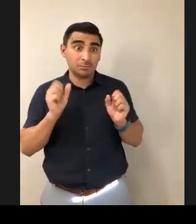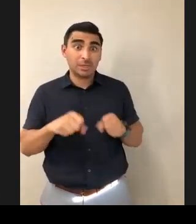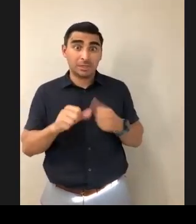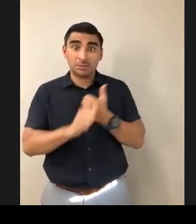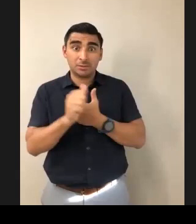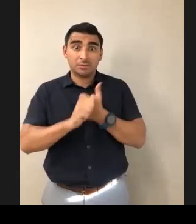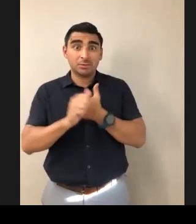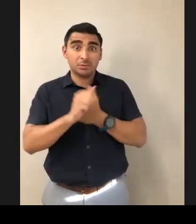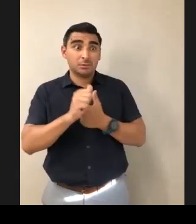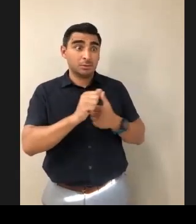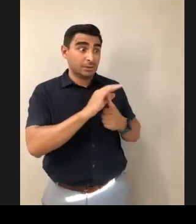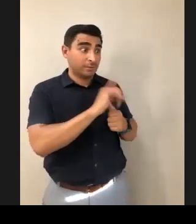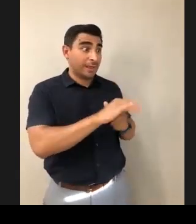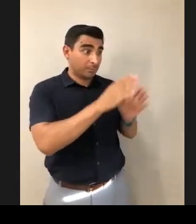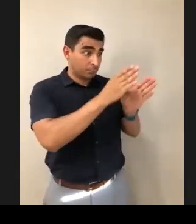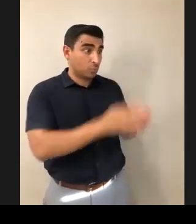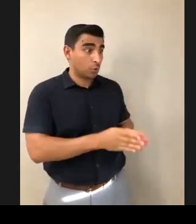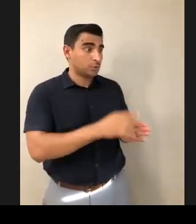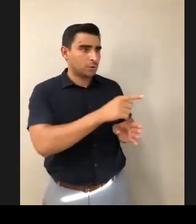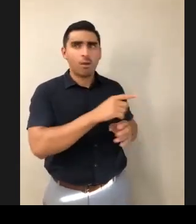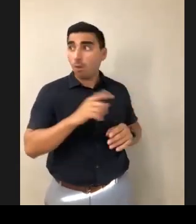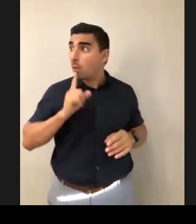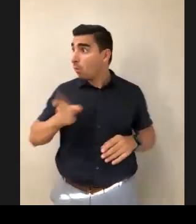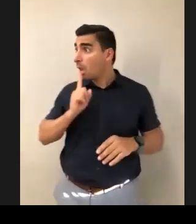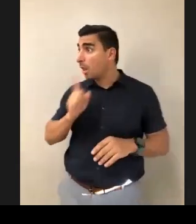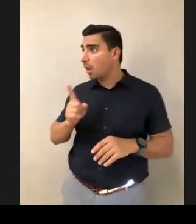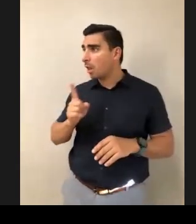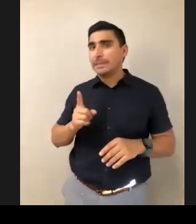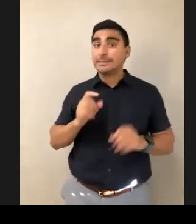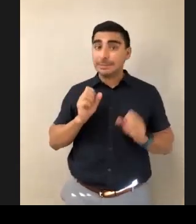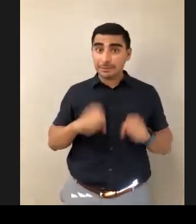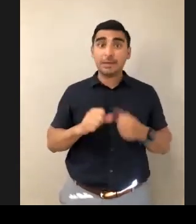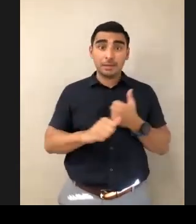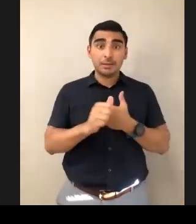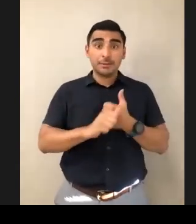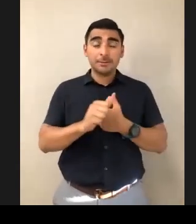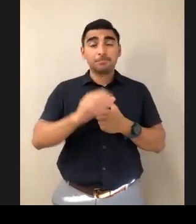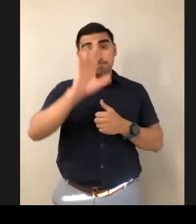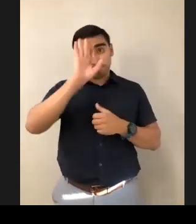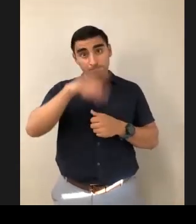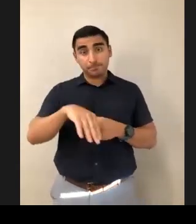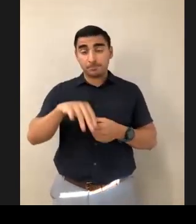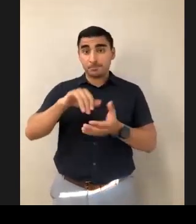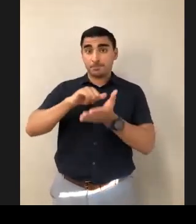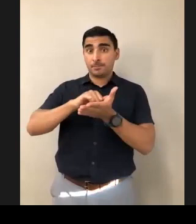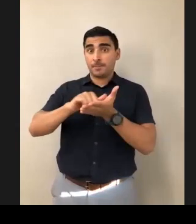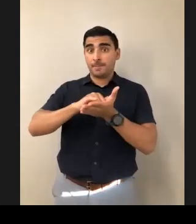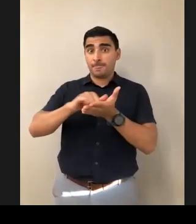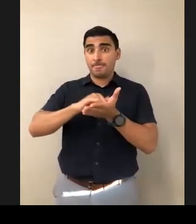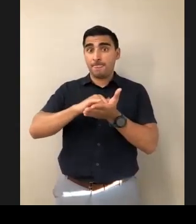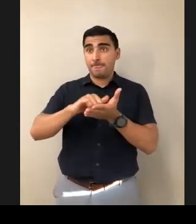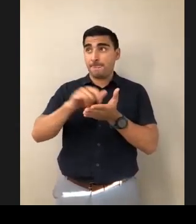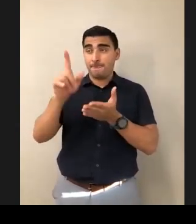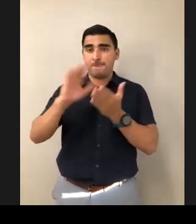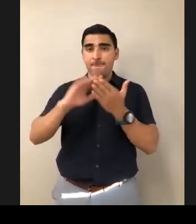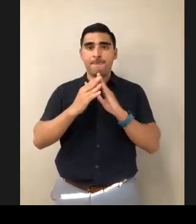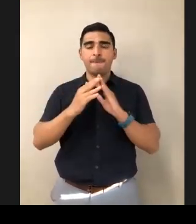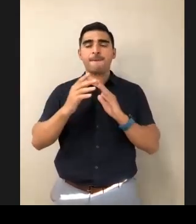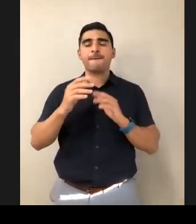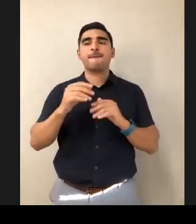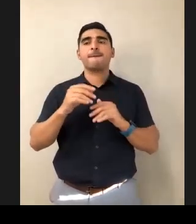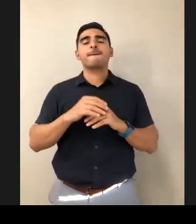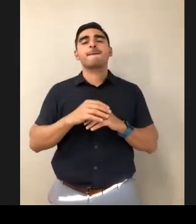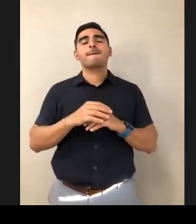that person for them to believe that. In New York, one of the things when people